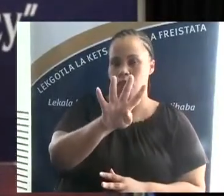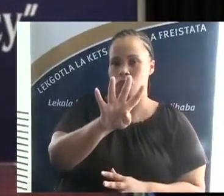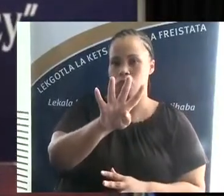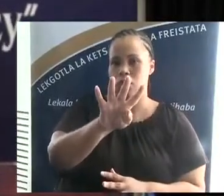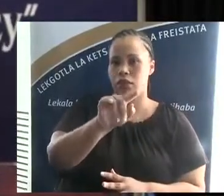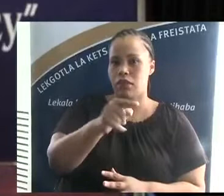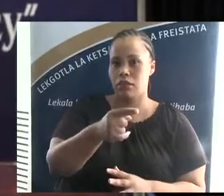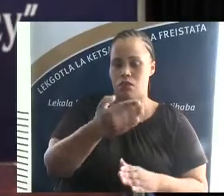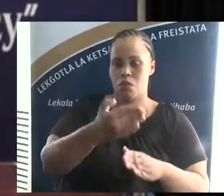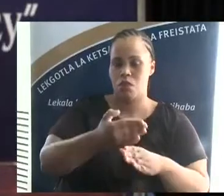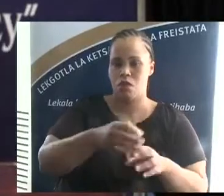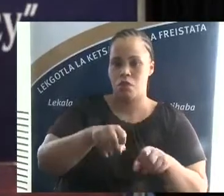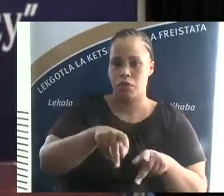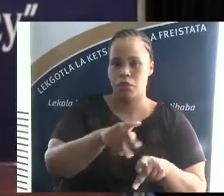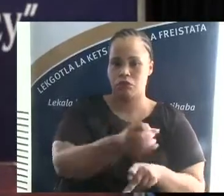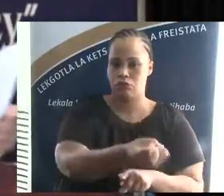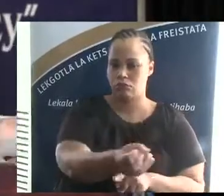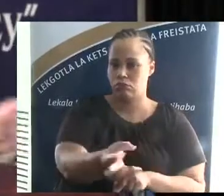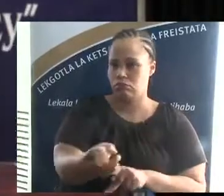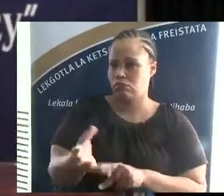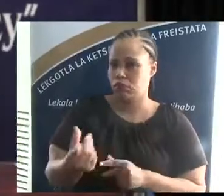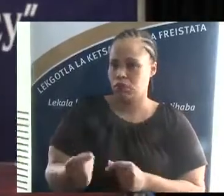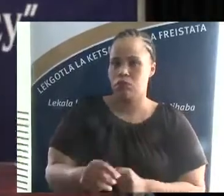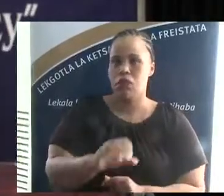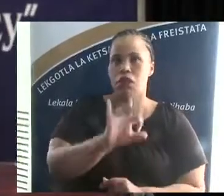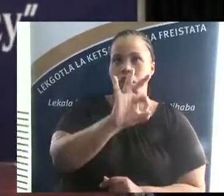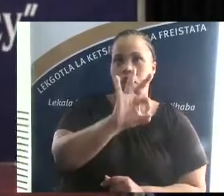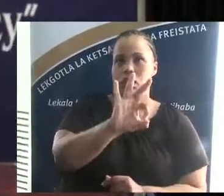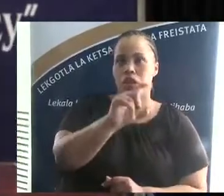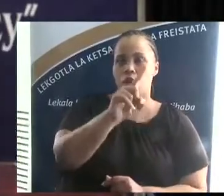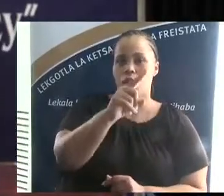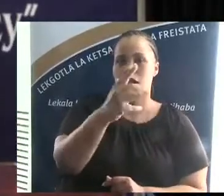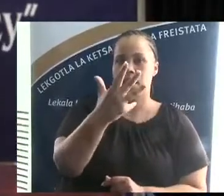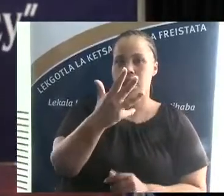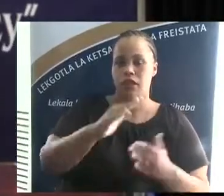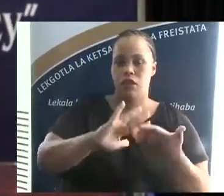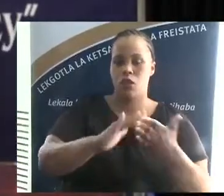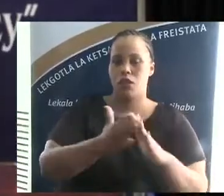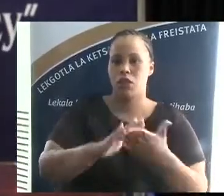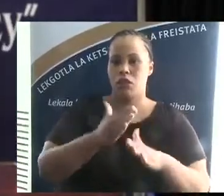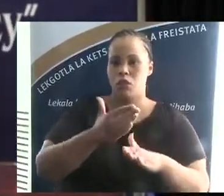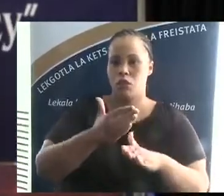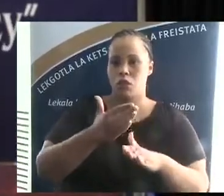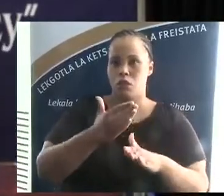opportunities created in cash for waste, 319 community work program,